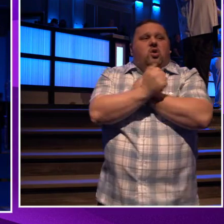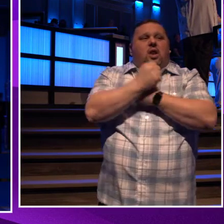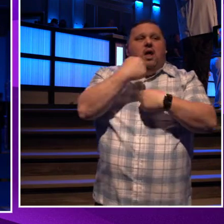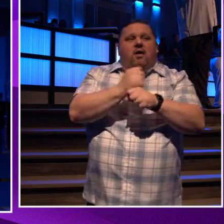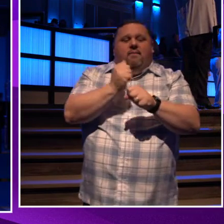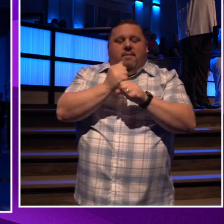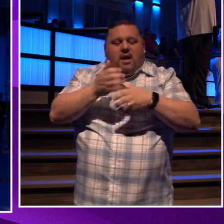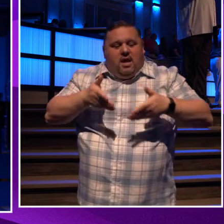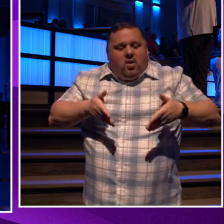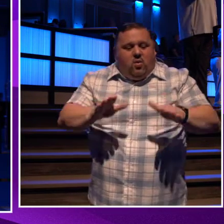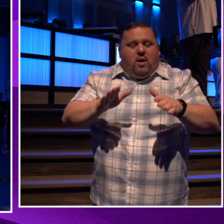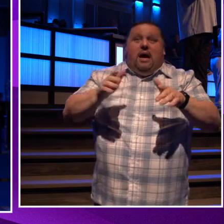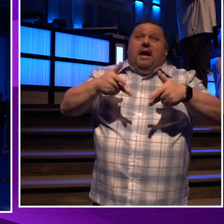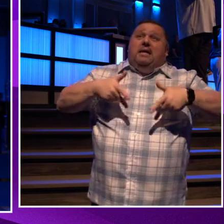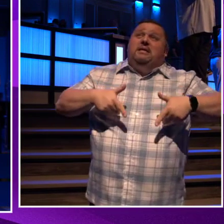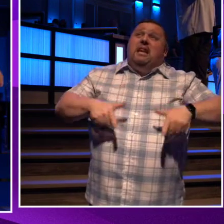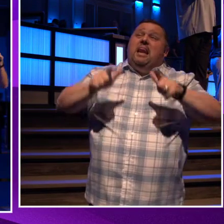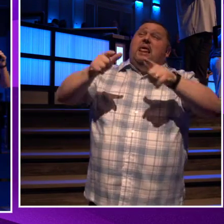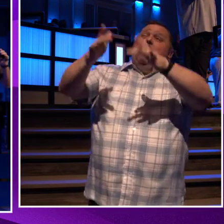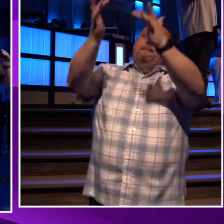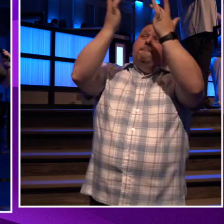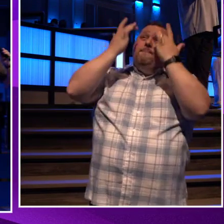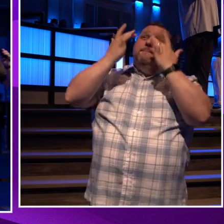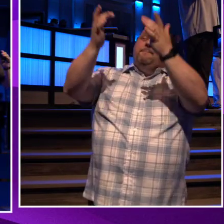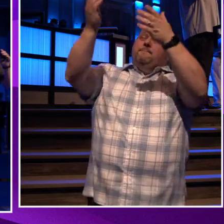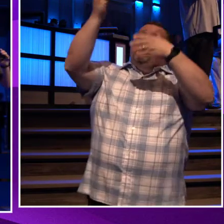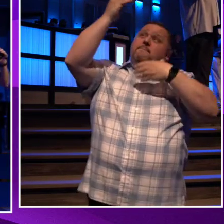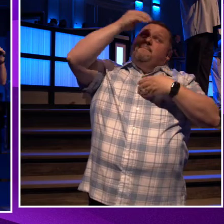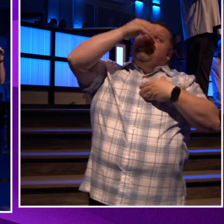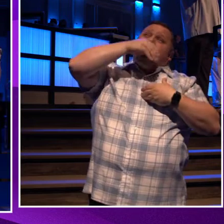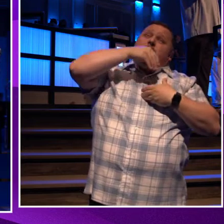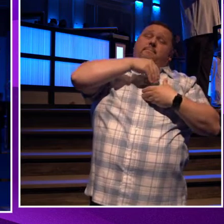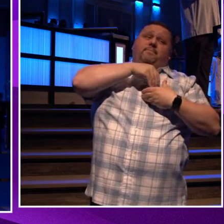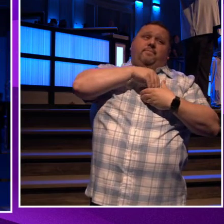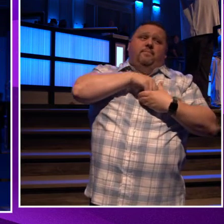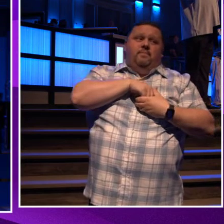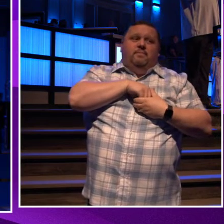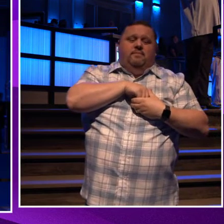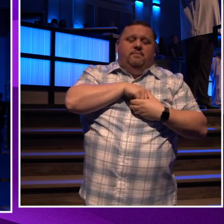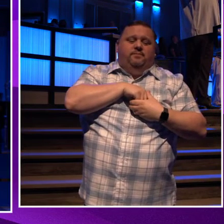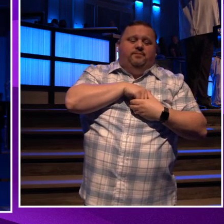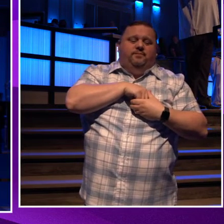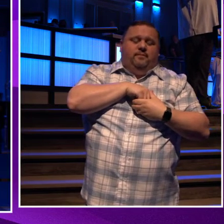your love made a way to let mercy come